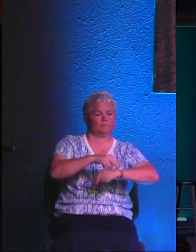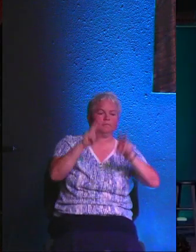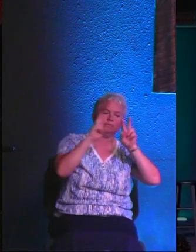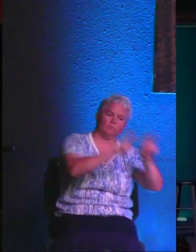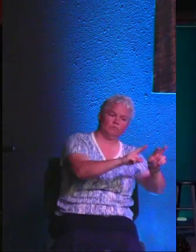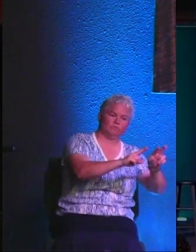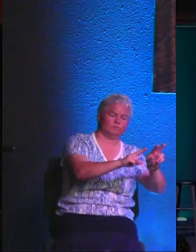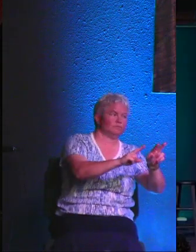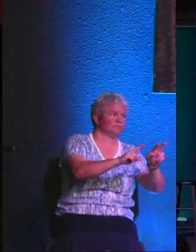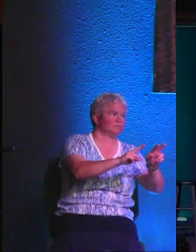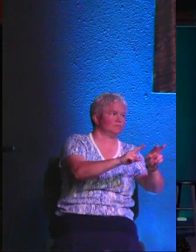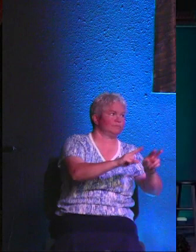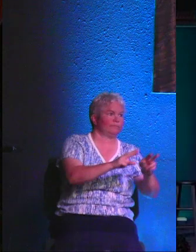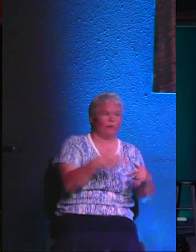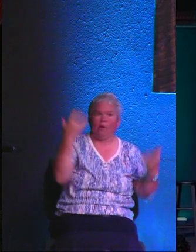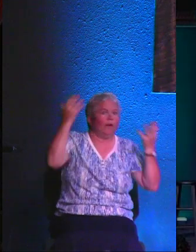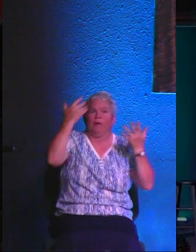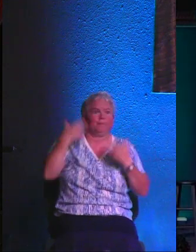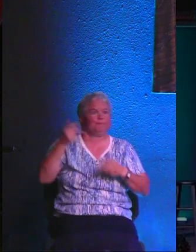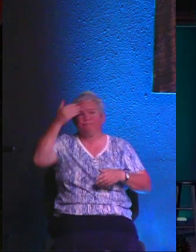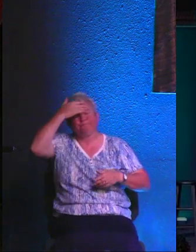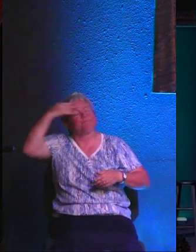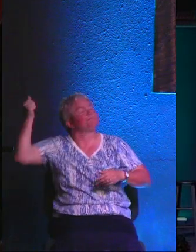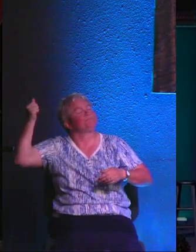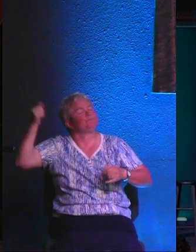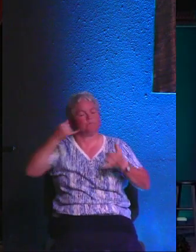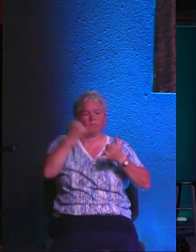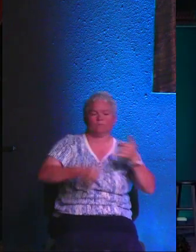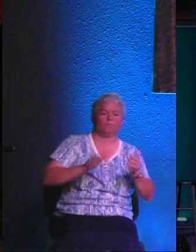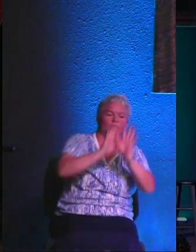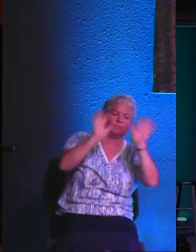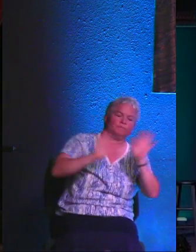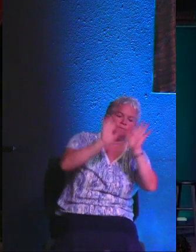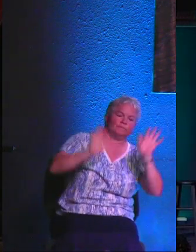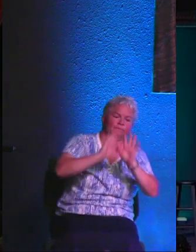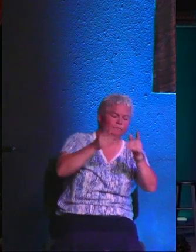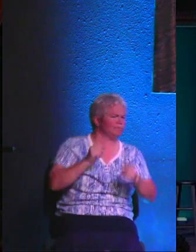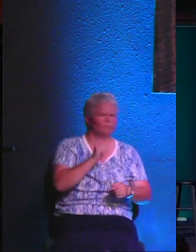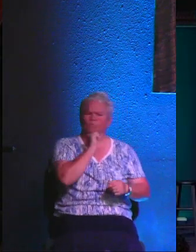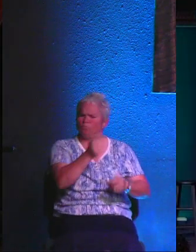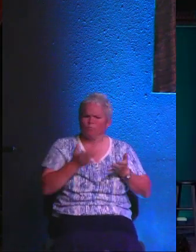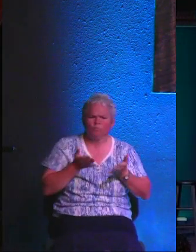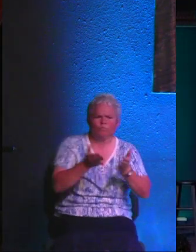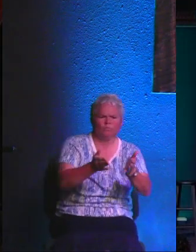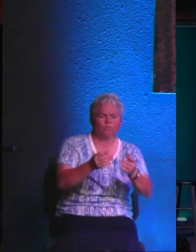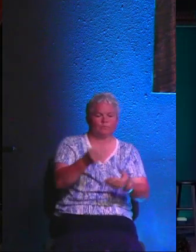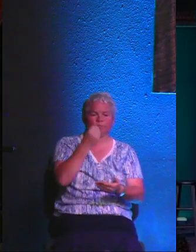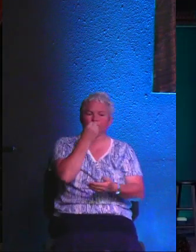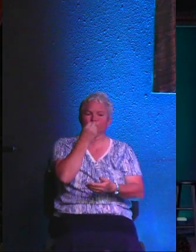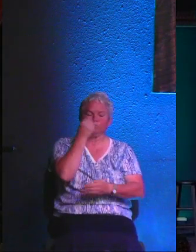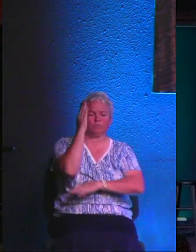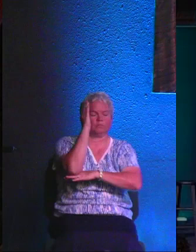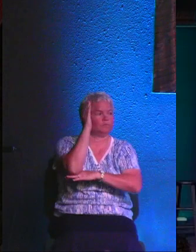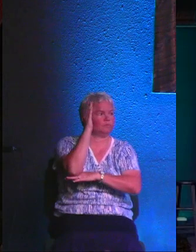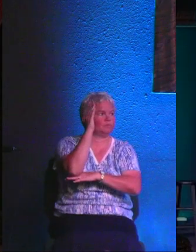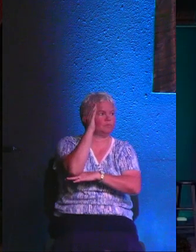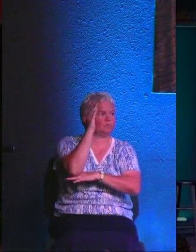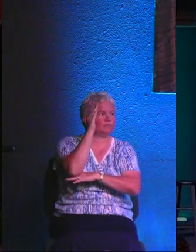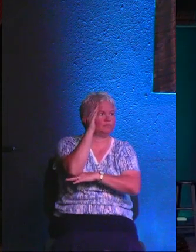visiting today or you're like, I totally forgot that it's last Sundays and you didn't bring food, we're going to have plenty.